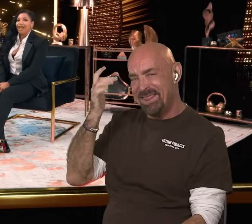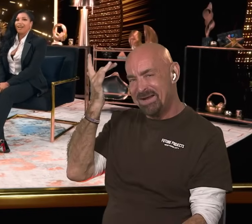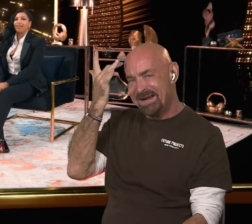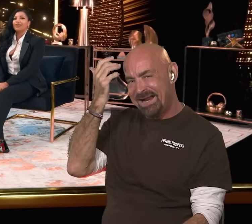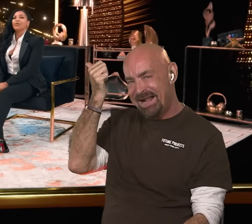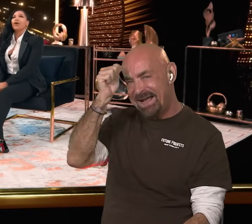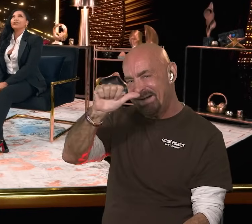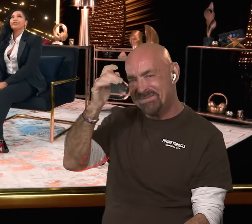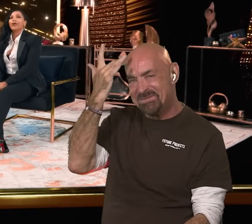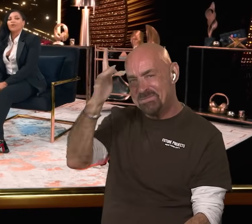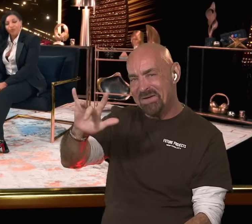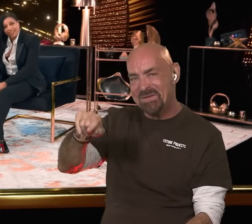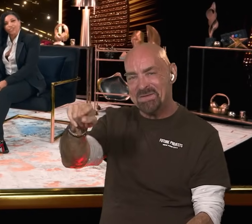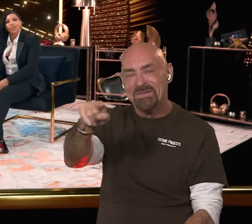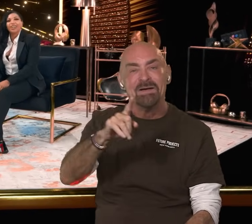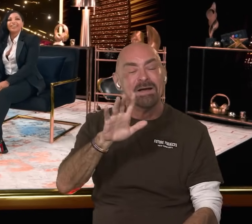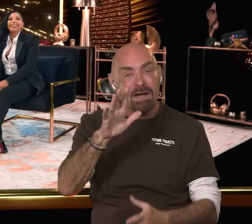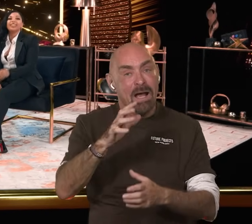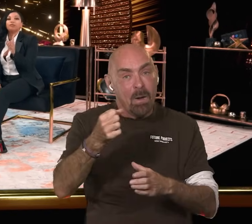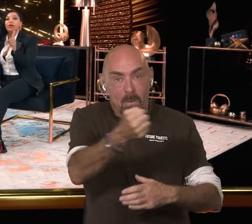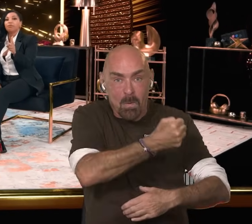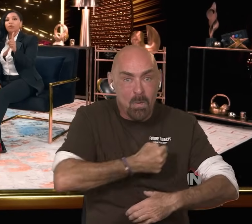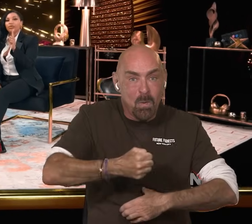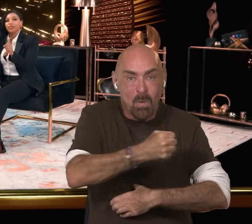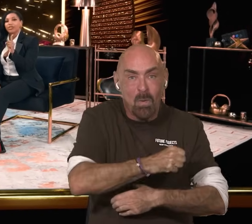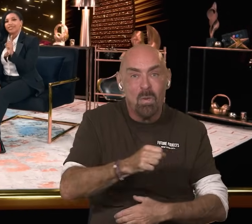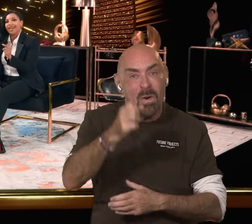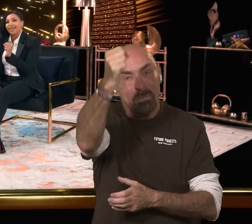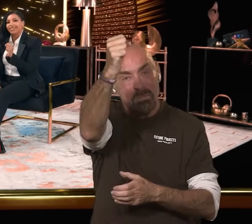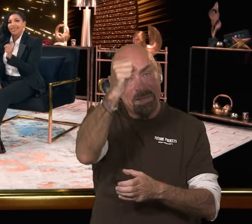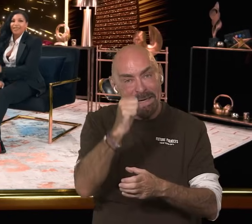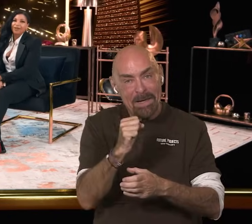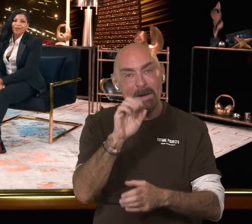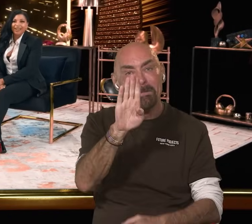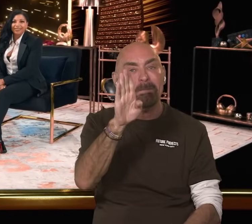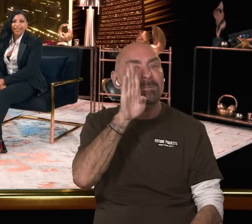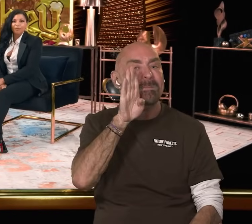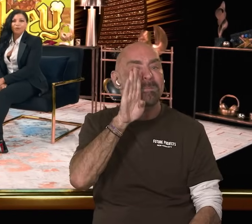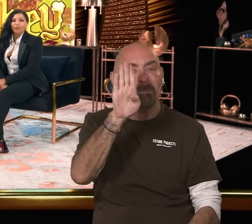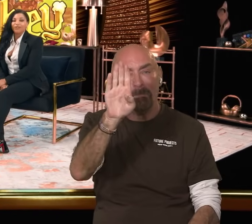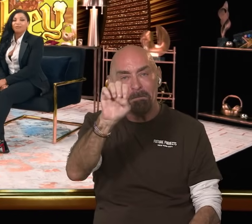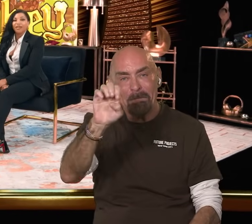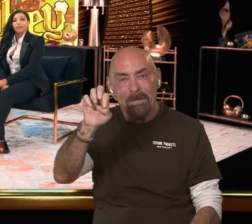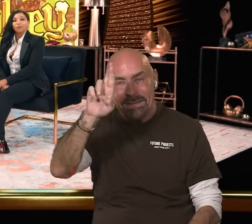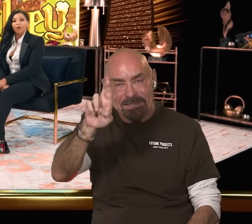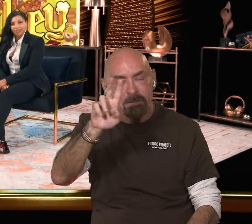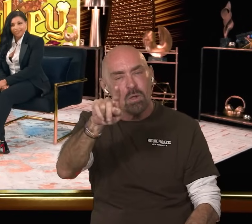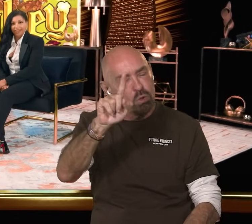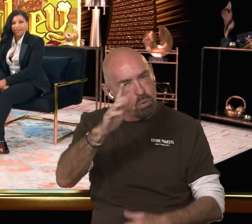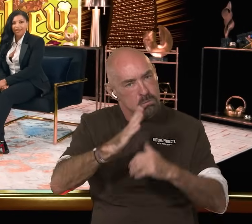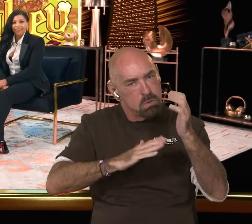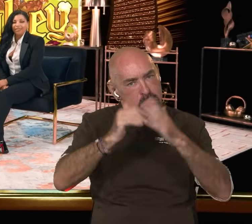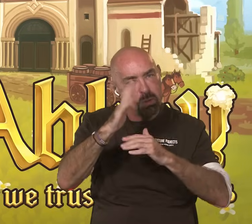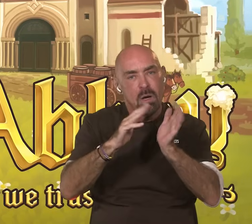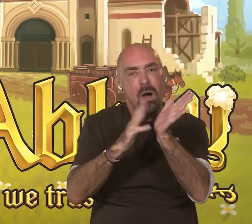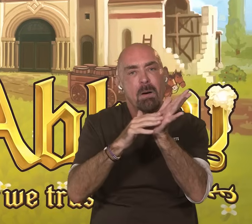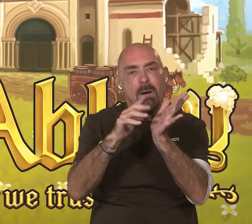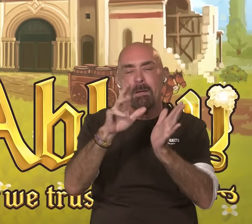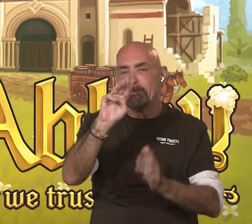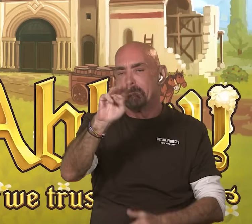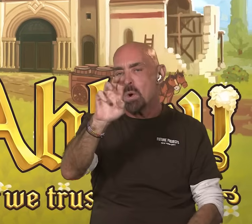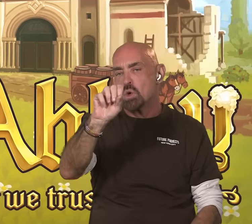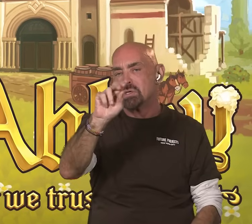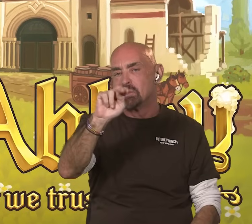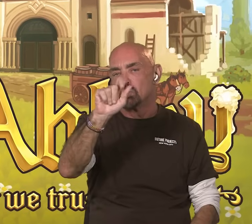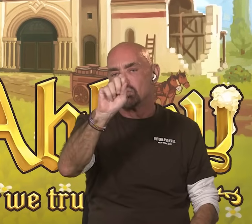own beer? You are so right, Sean. It is, but more than just that. In our next game, you build and manage a monastery, keep your monks